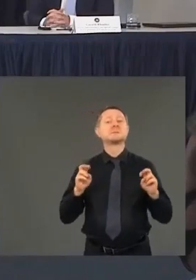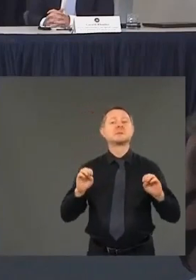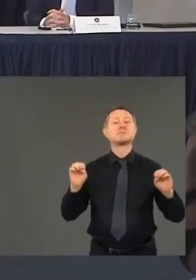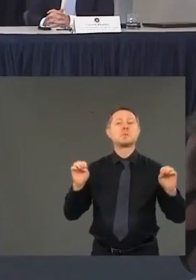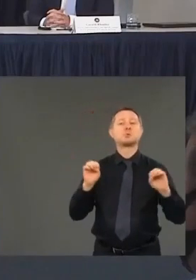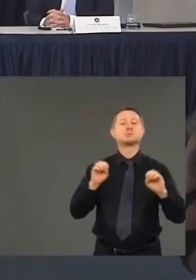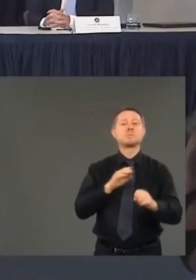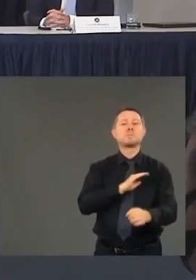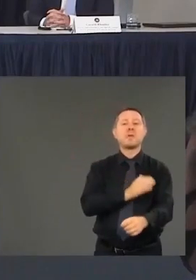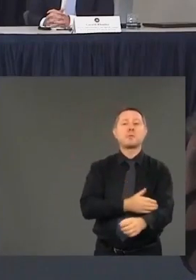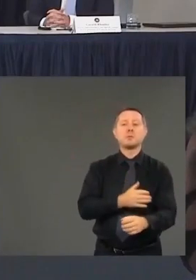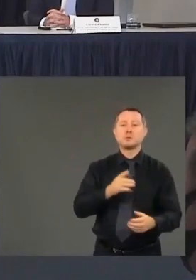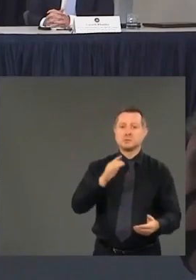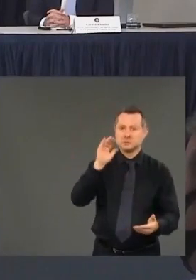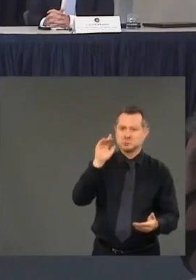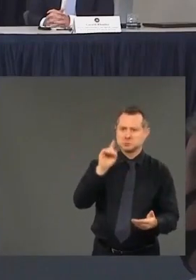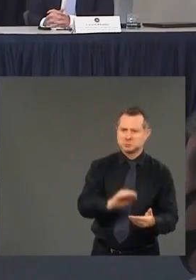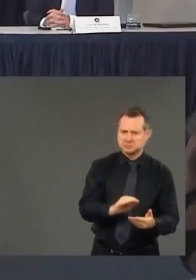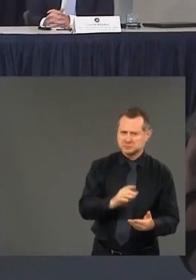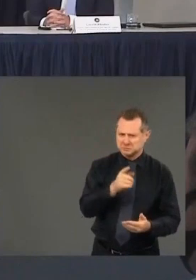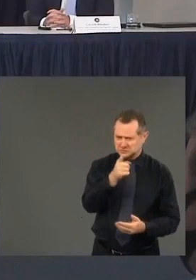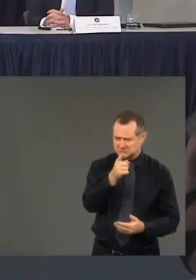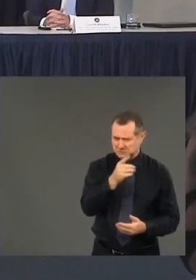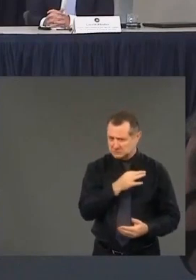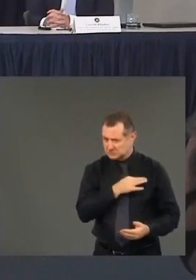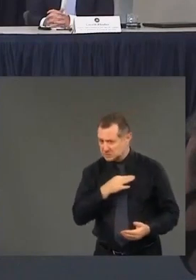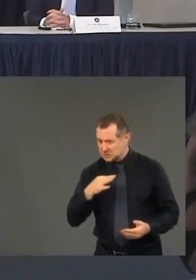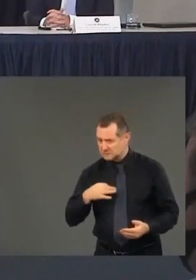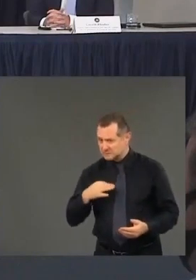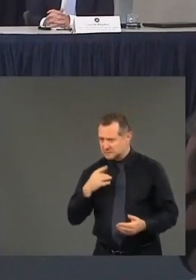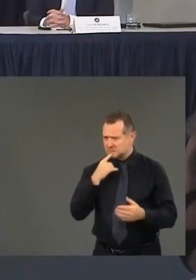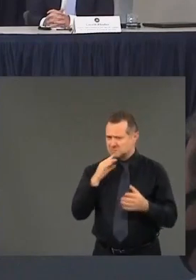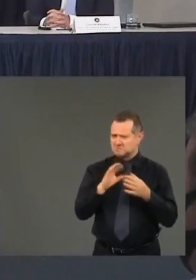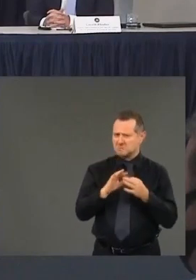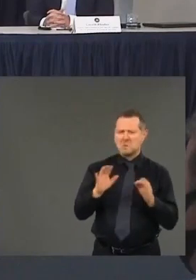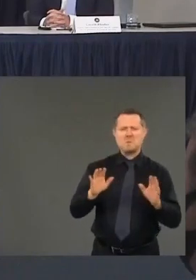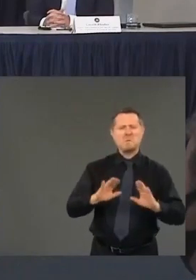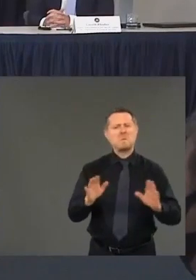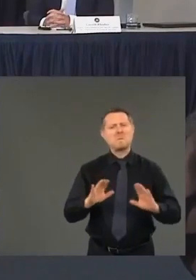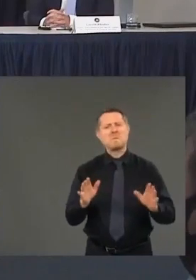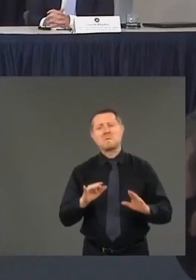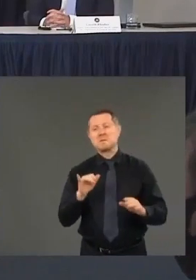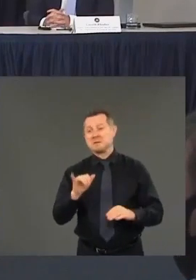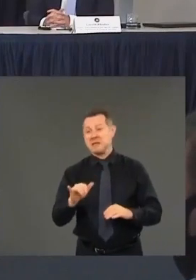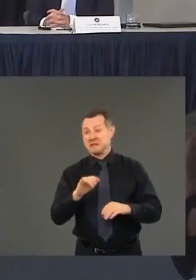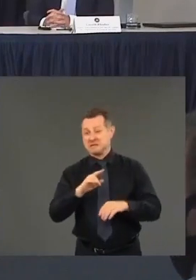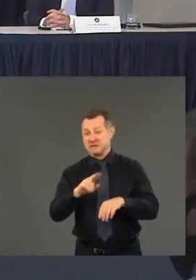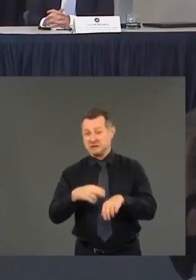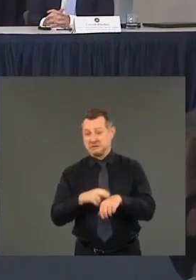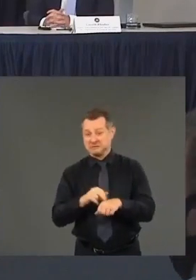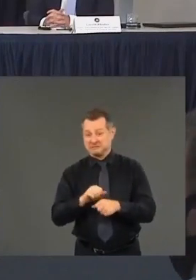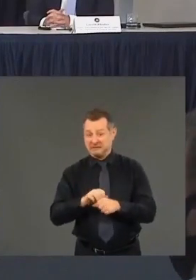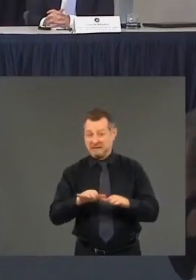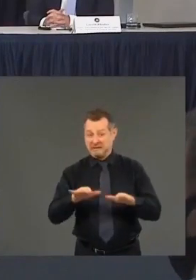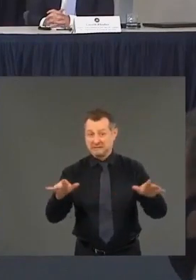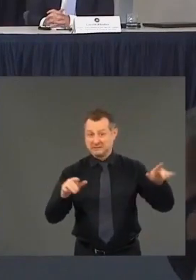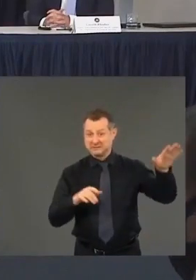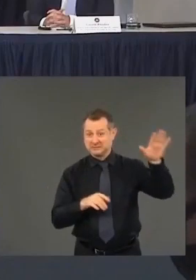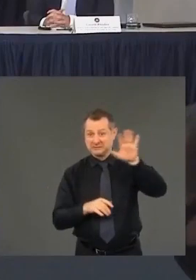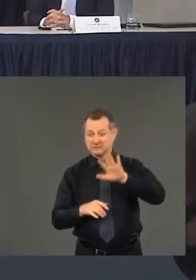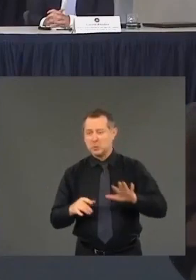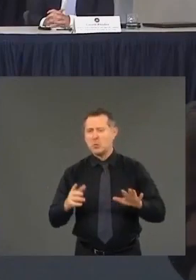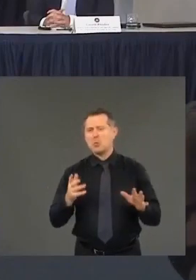which some of your staff members, your top staffers have said, given the danger at the national level, that is too soon. What are the benchmarks you